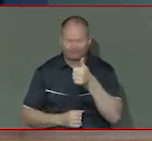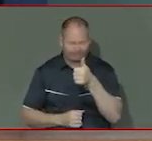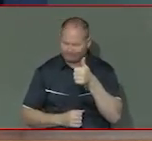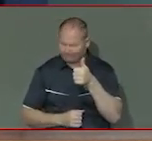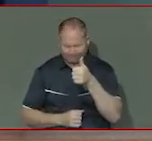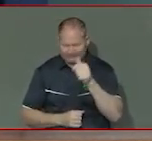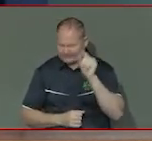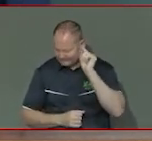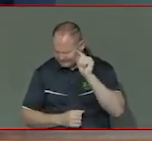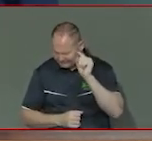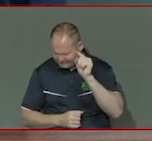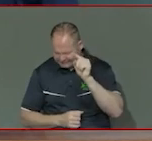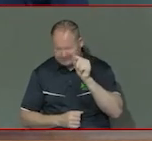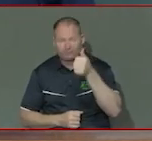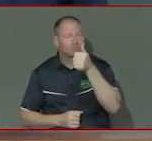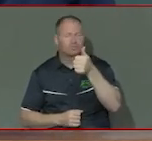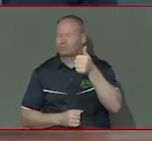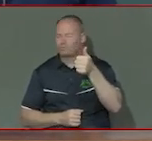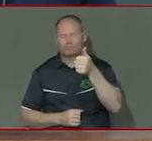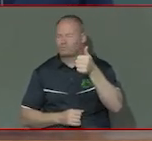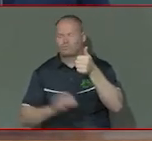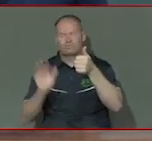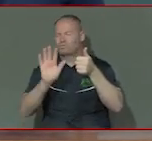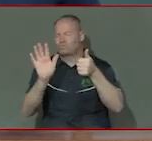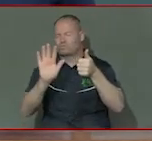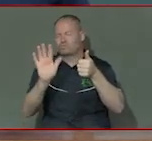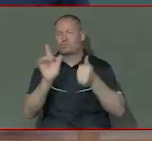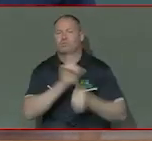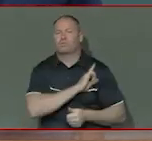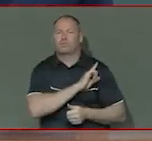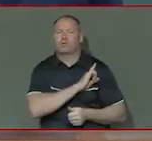is actually not good. Why do I say that?